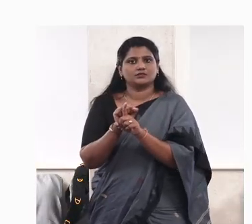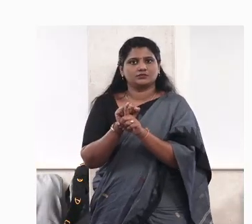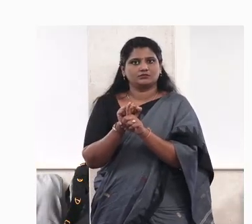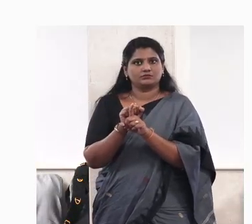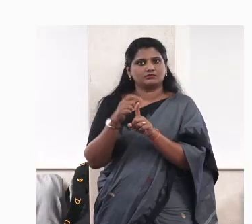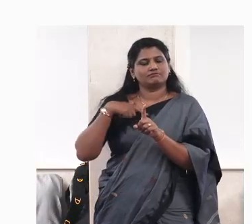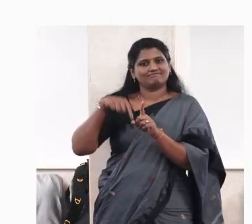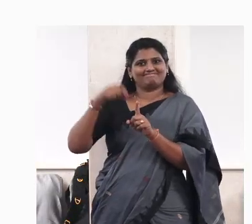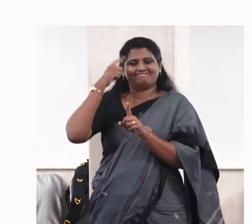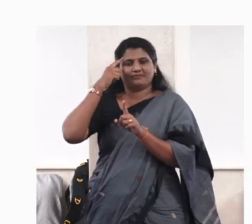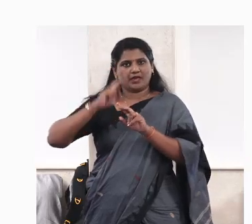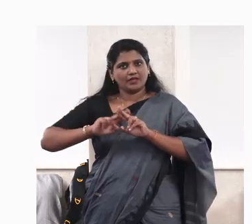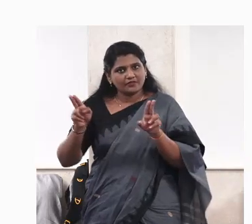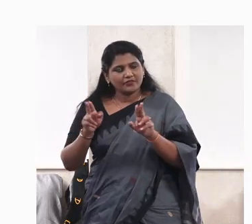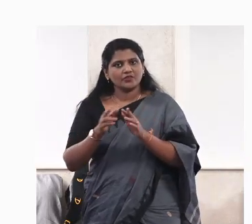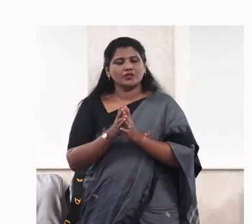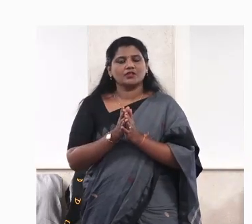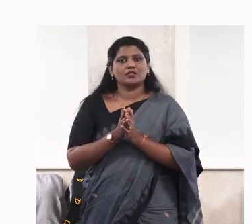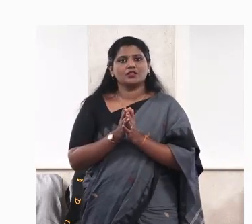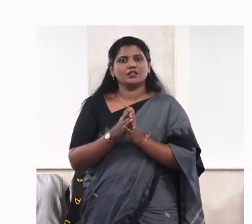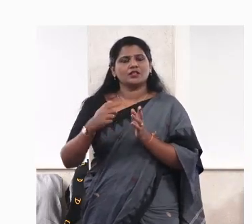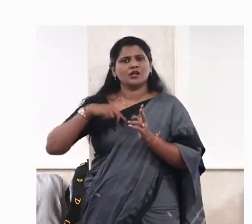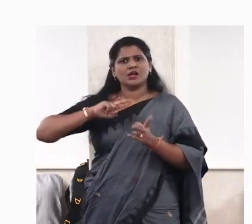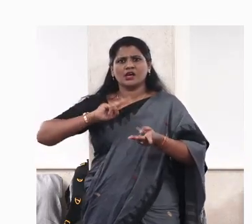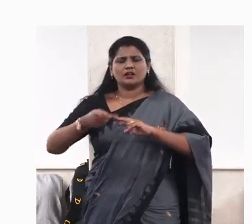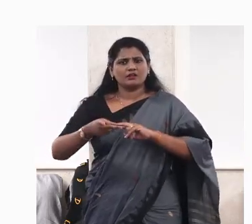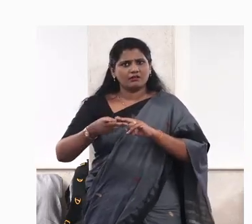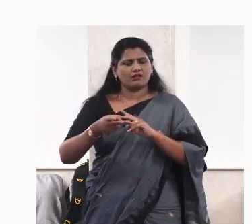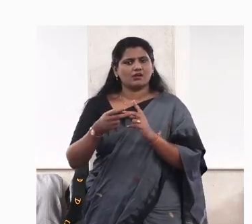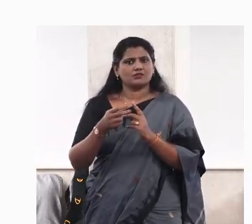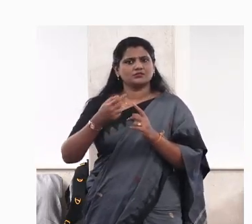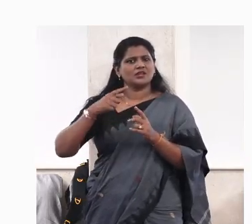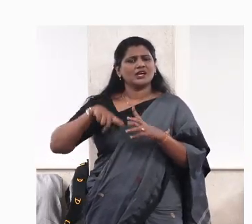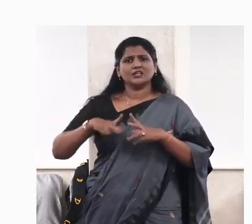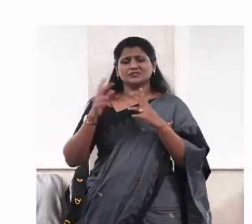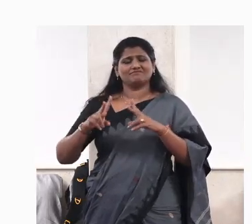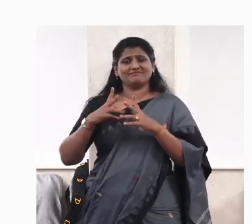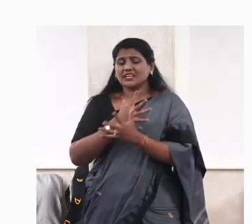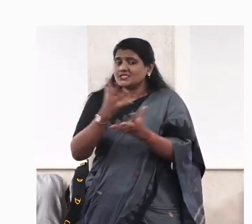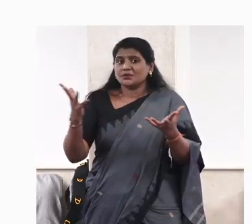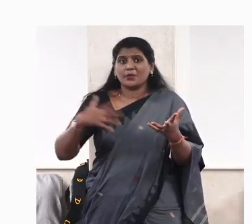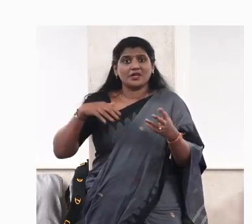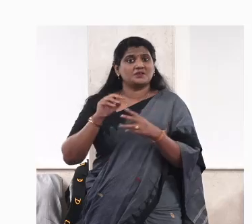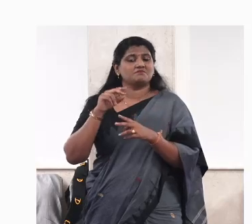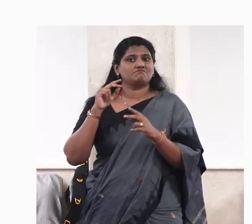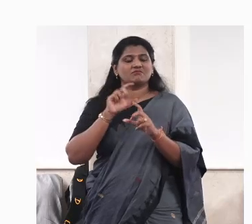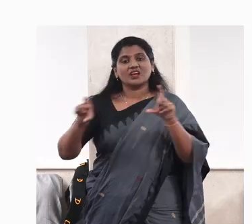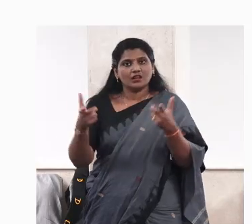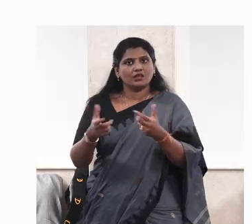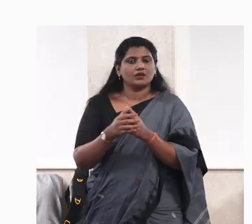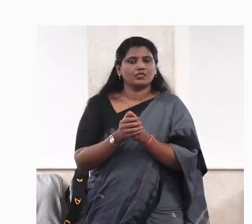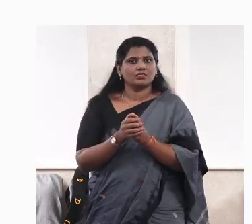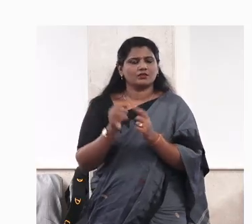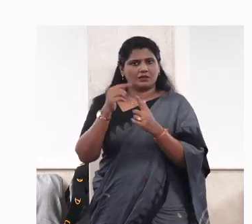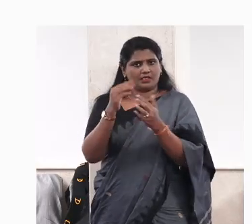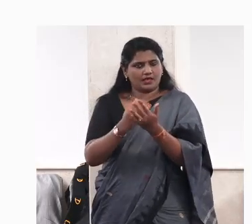of mindfulness? Is there a lot of a transdisciplinary approach? So it's a very eclectic method, and what we